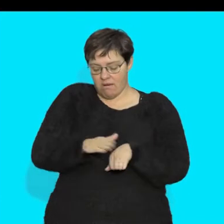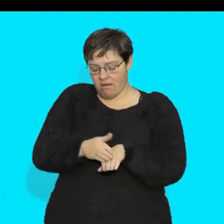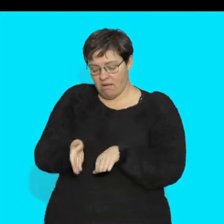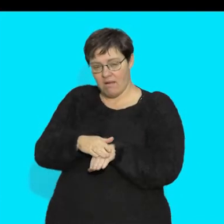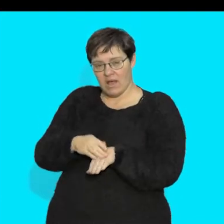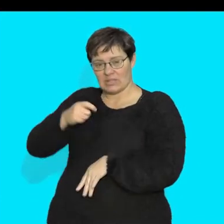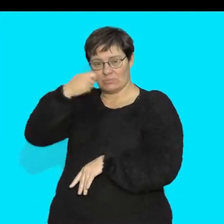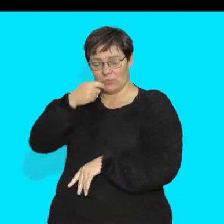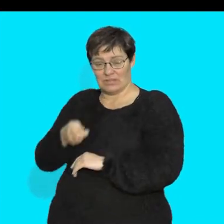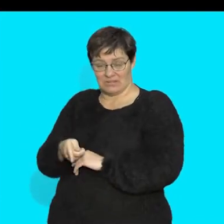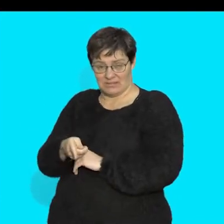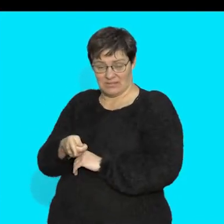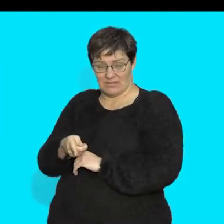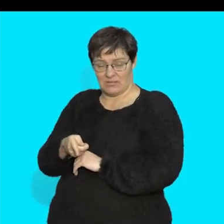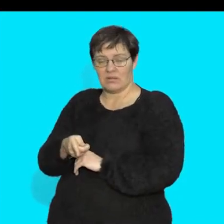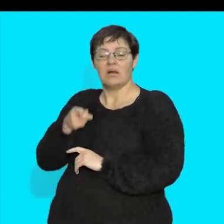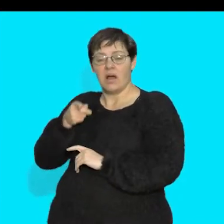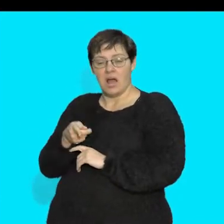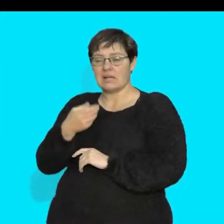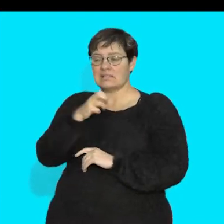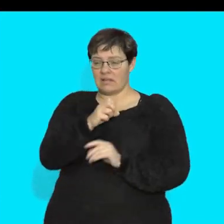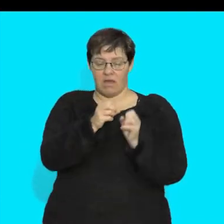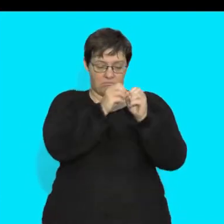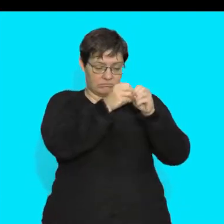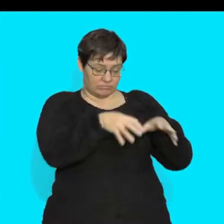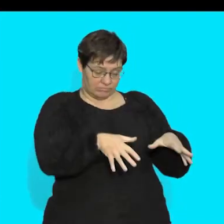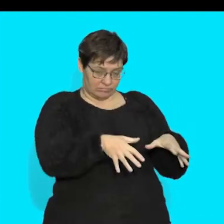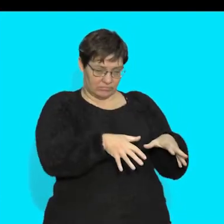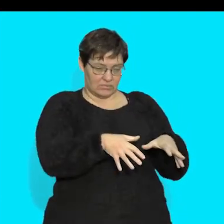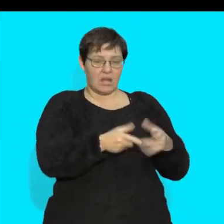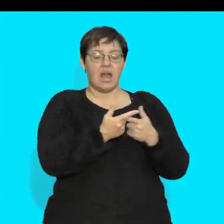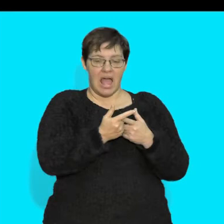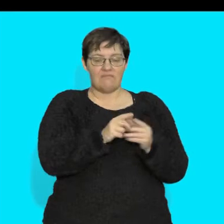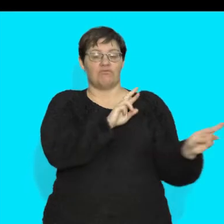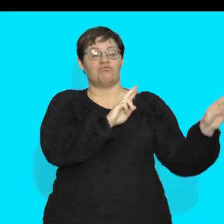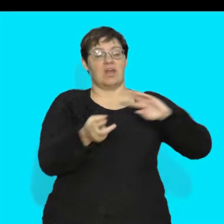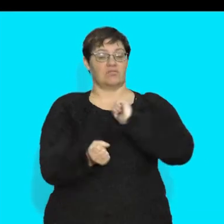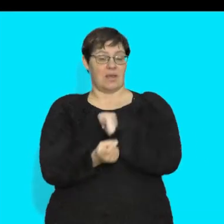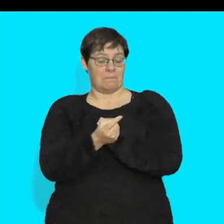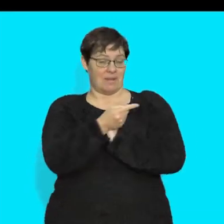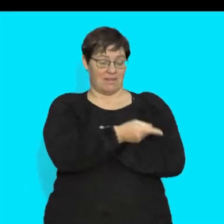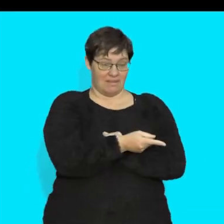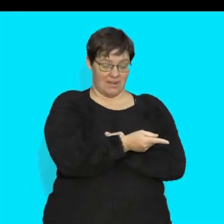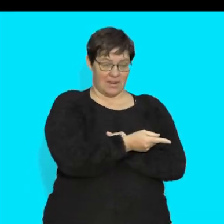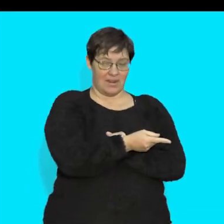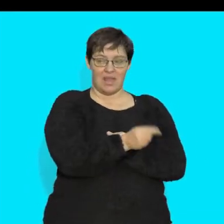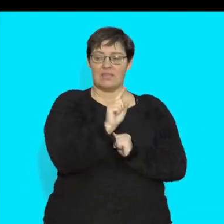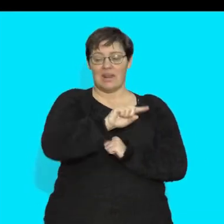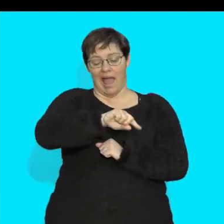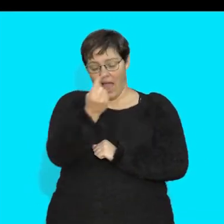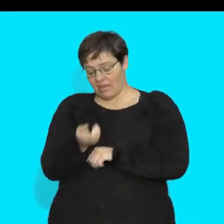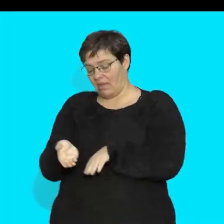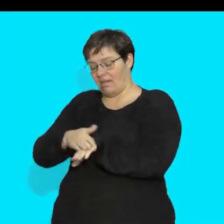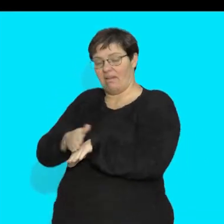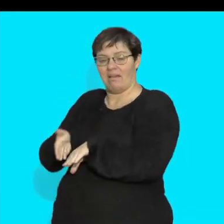take this silver electrode, it's going to break apart, and so there's a reaction here, and there's another reaction